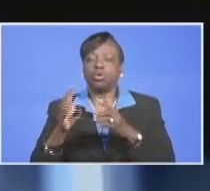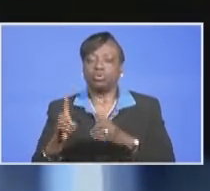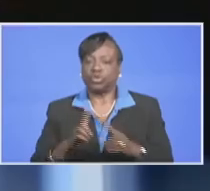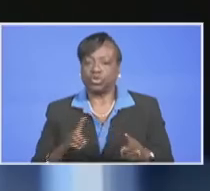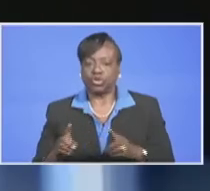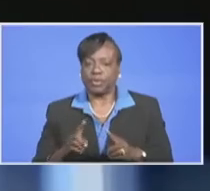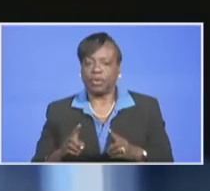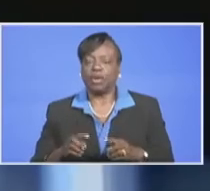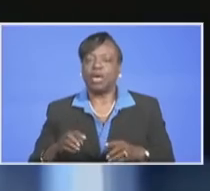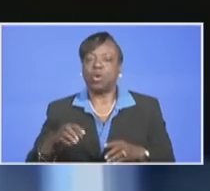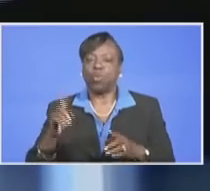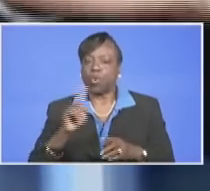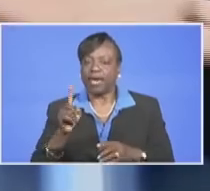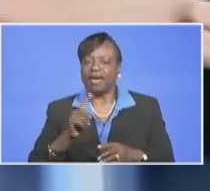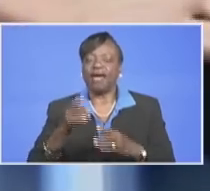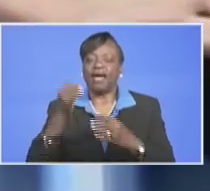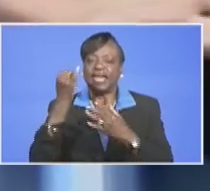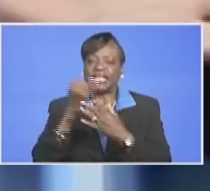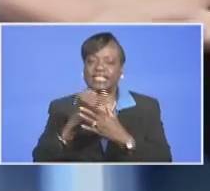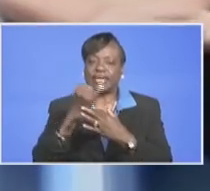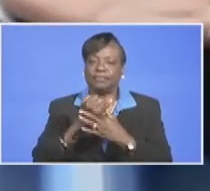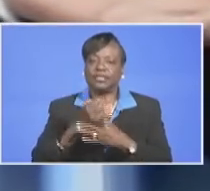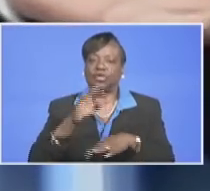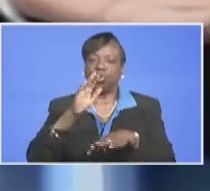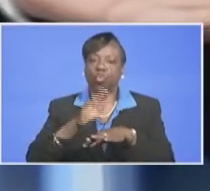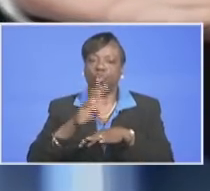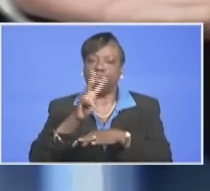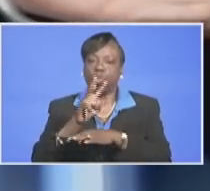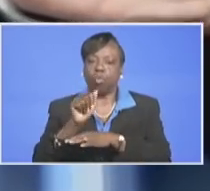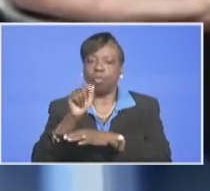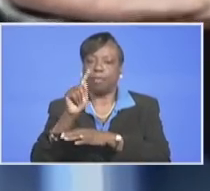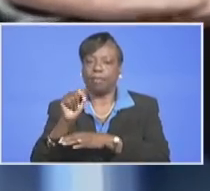an interception warrant can be applied for.